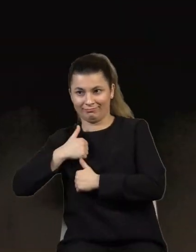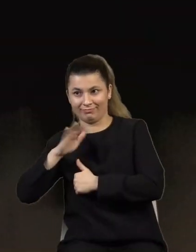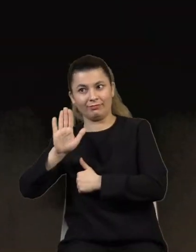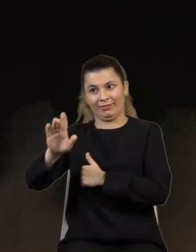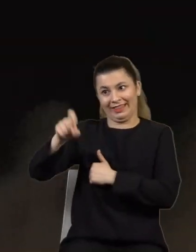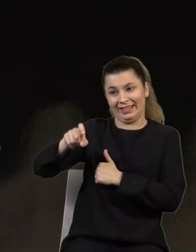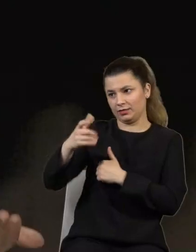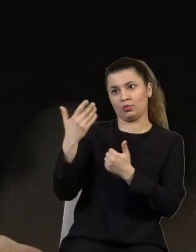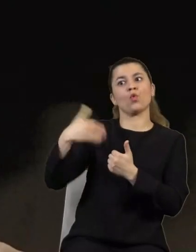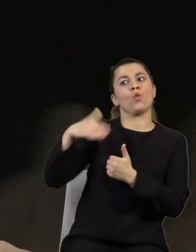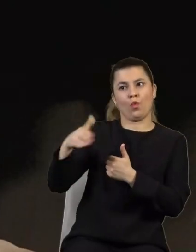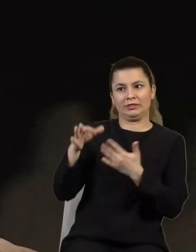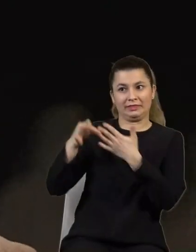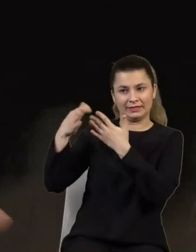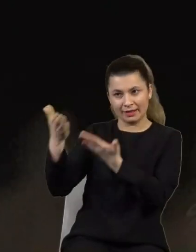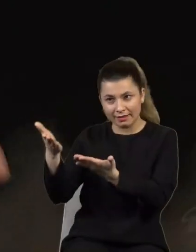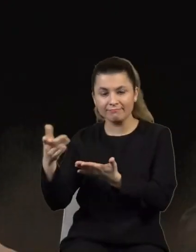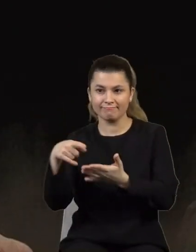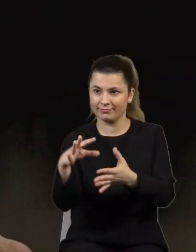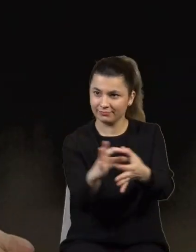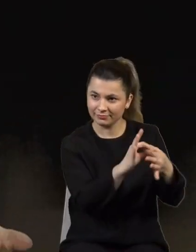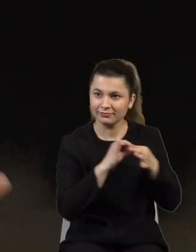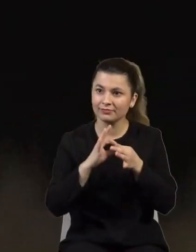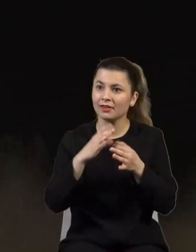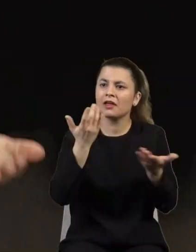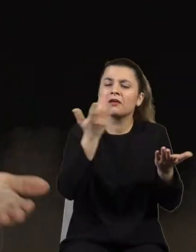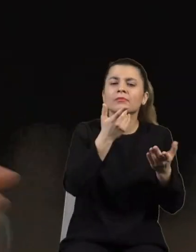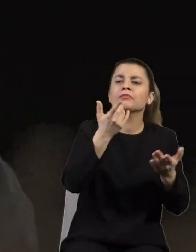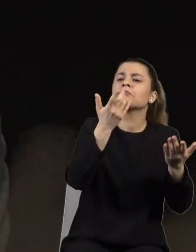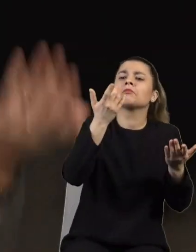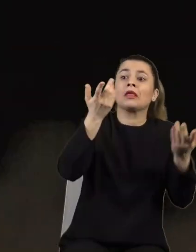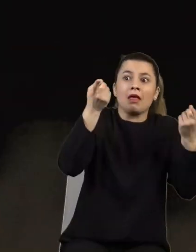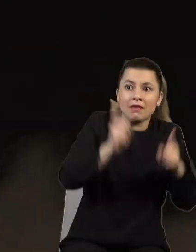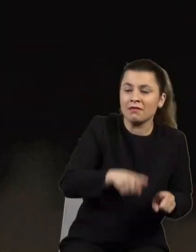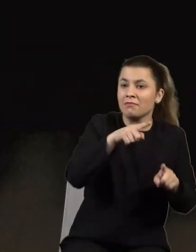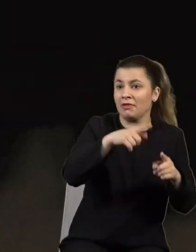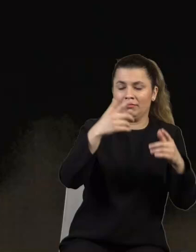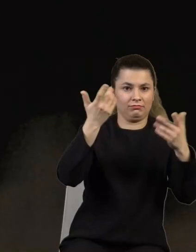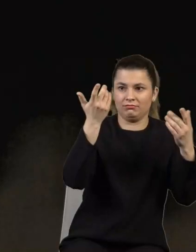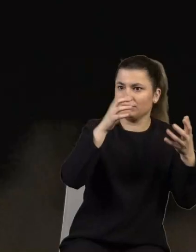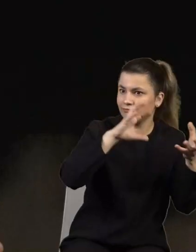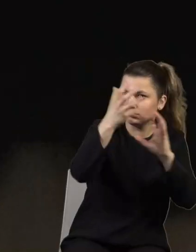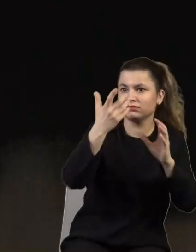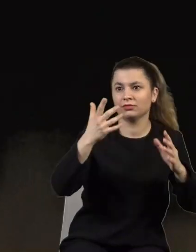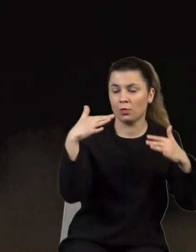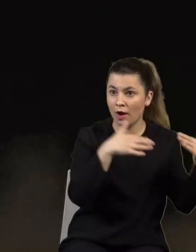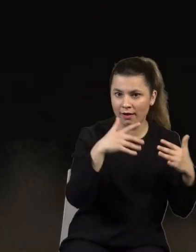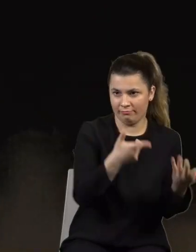the civil operators and private operators will be there to move what is needed to be moved.